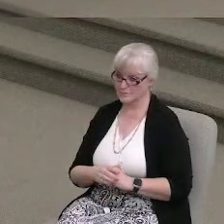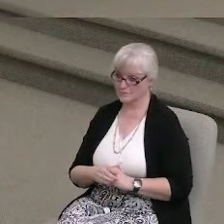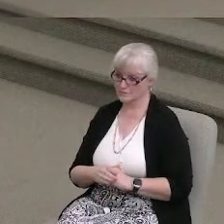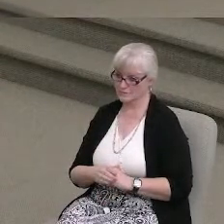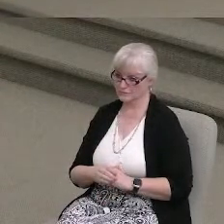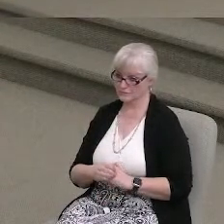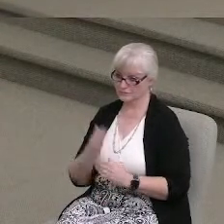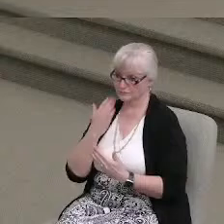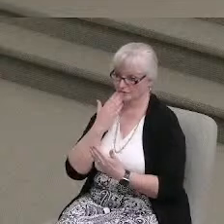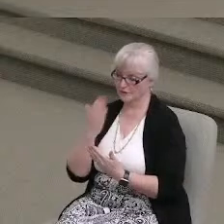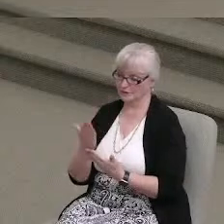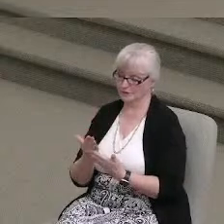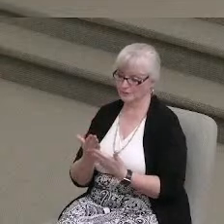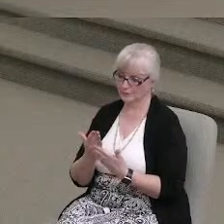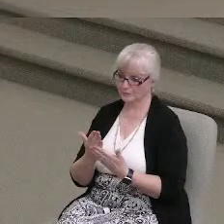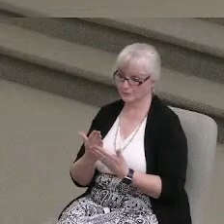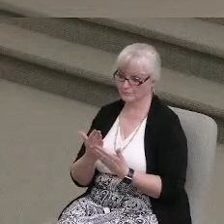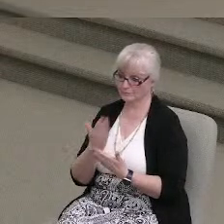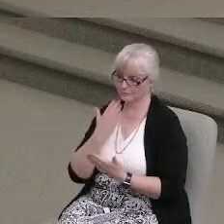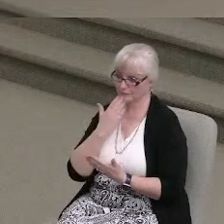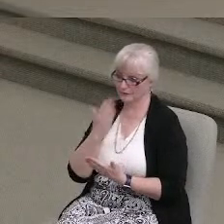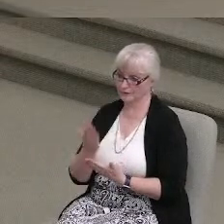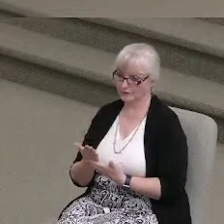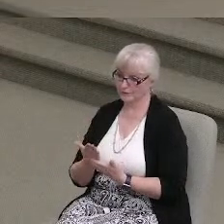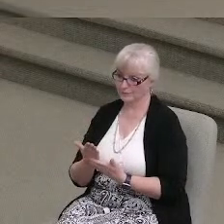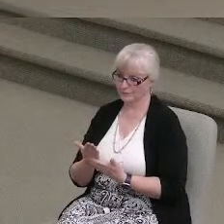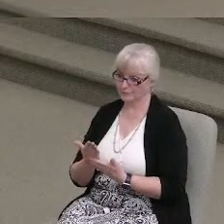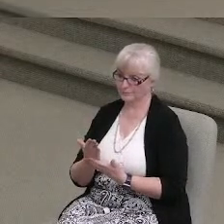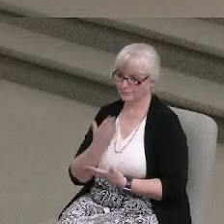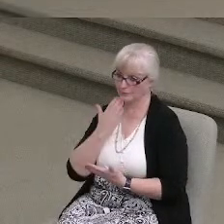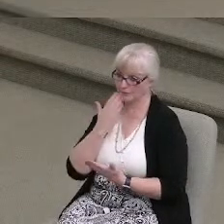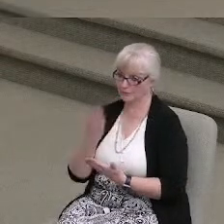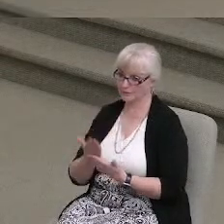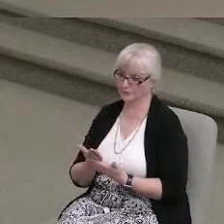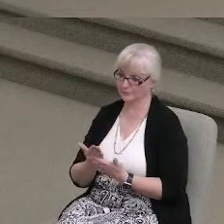thank you, thank you. Thank you.